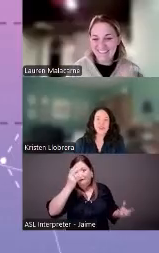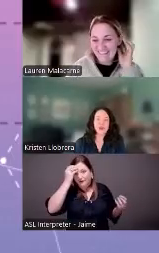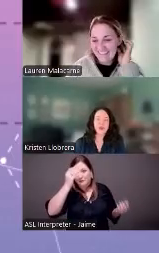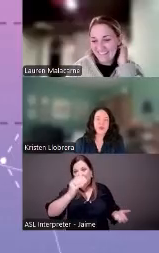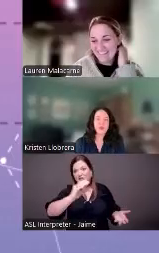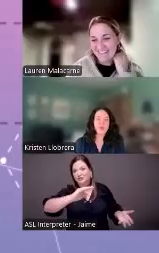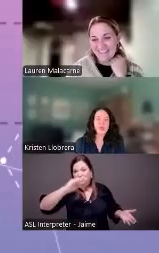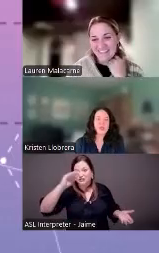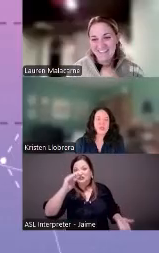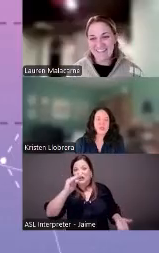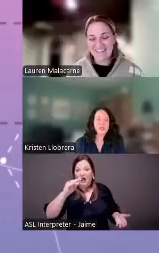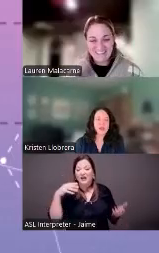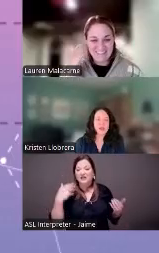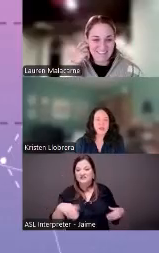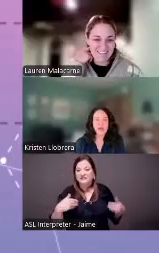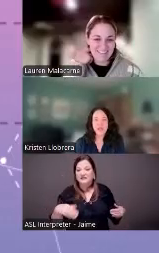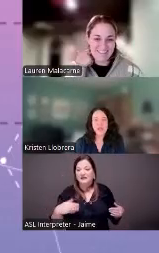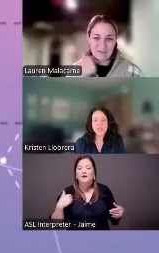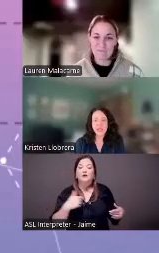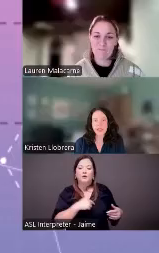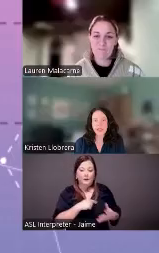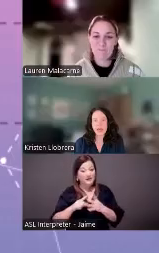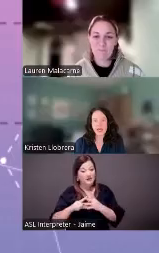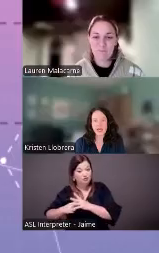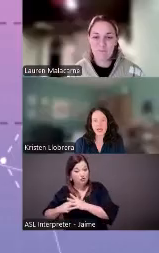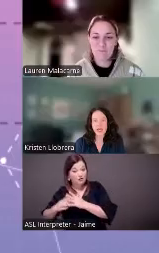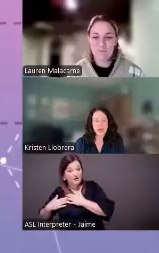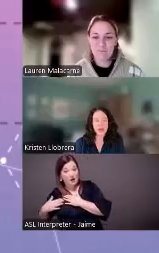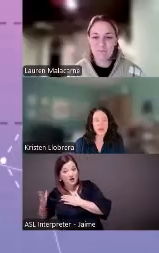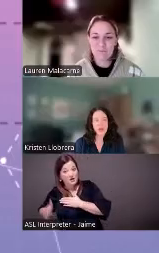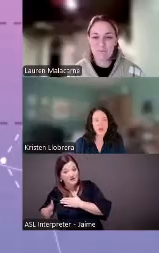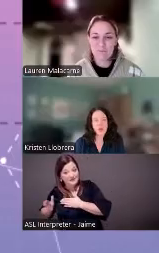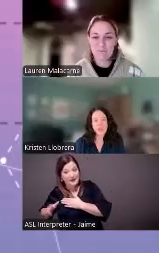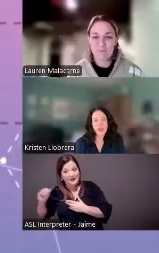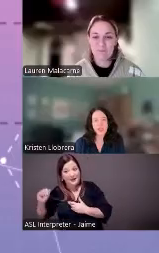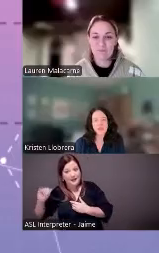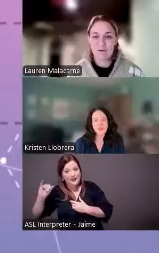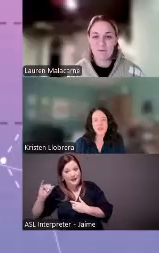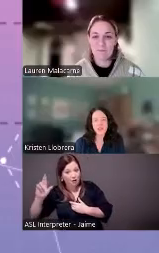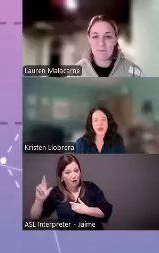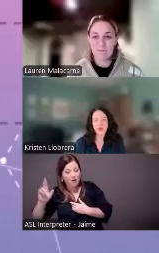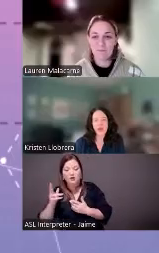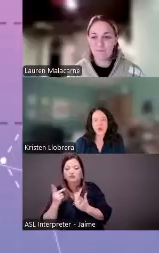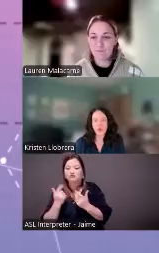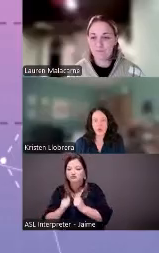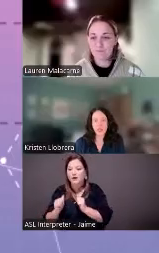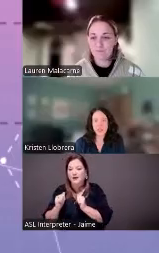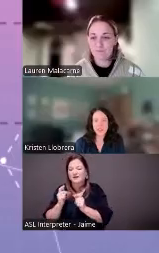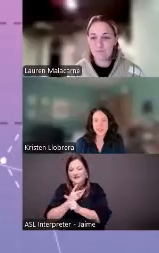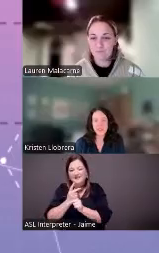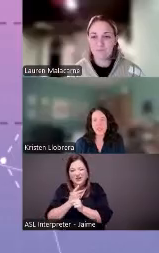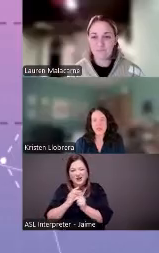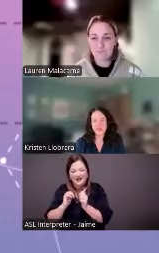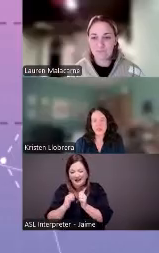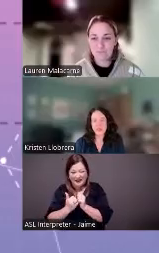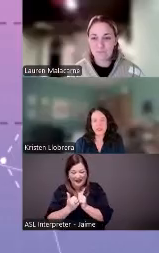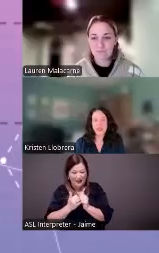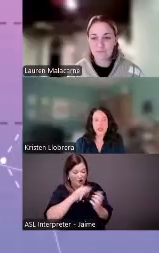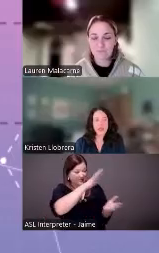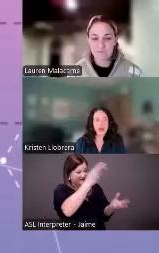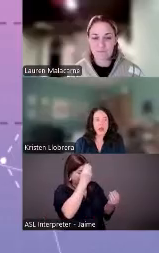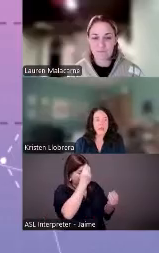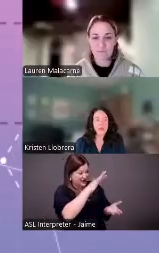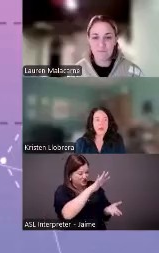And so we started on our side at AIR with trying to figure out how to organize